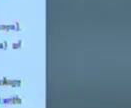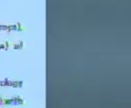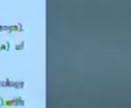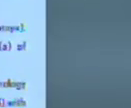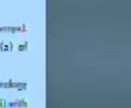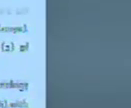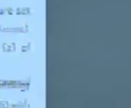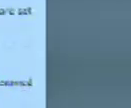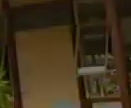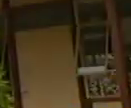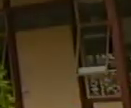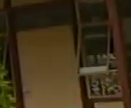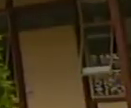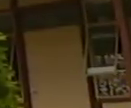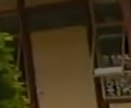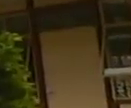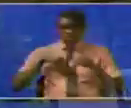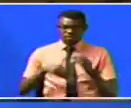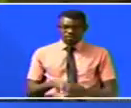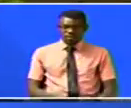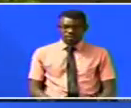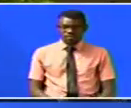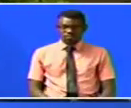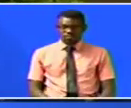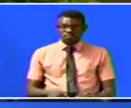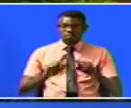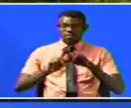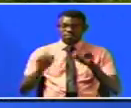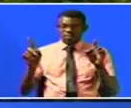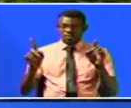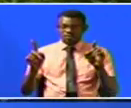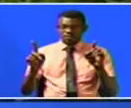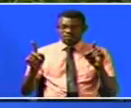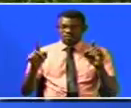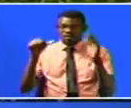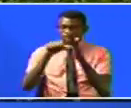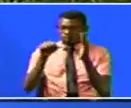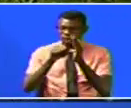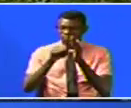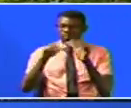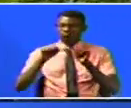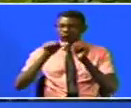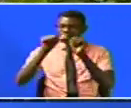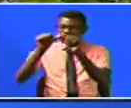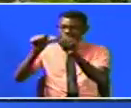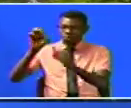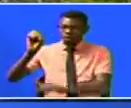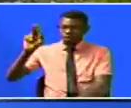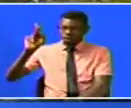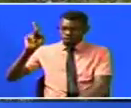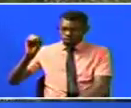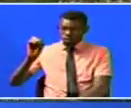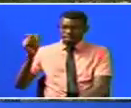for fraud and corruption. But a headwind of more troubles was blowing Ouko's way.